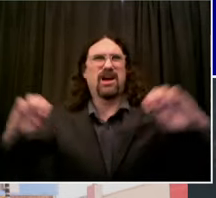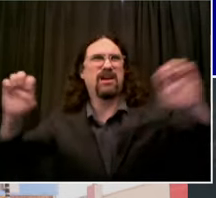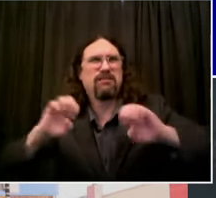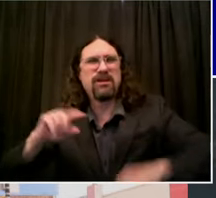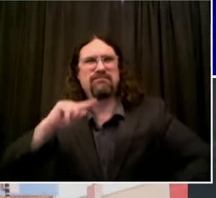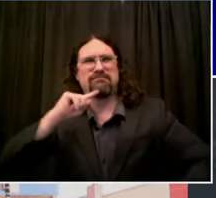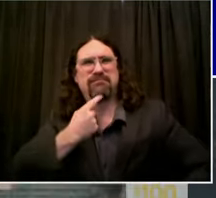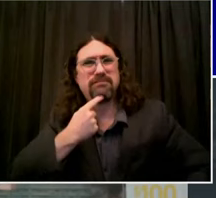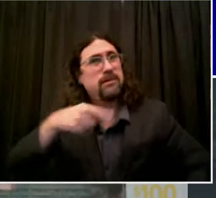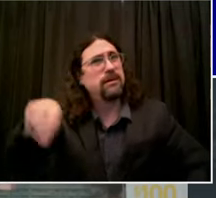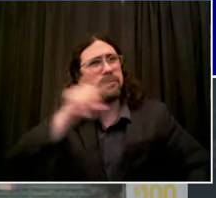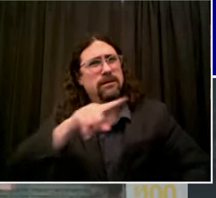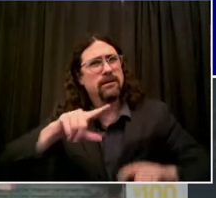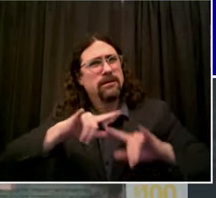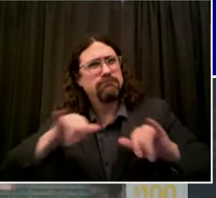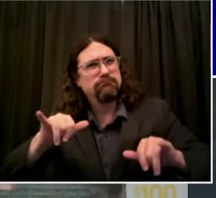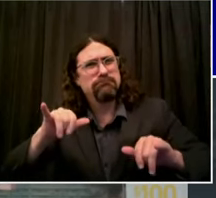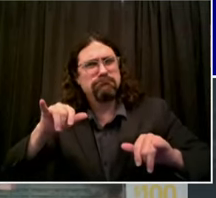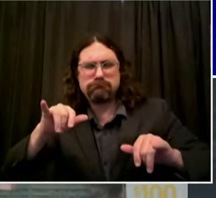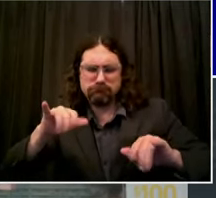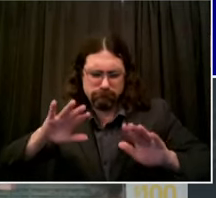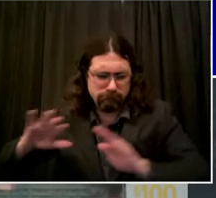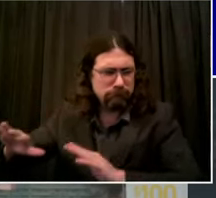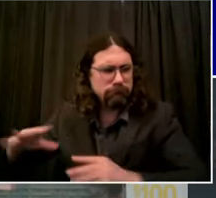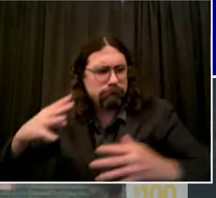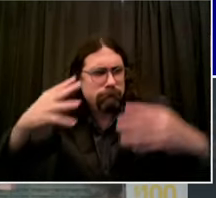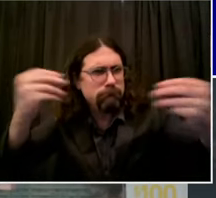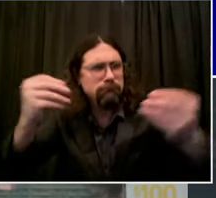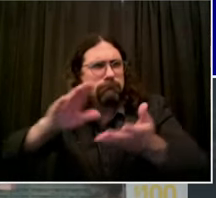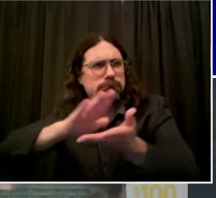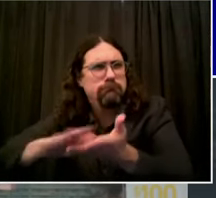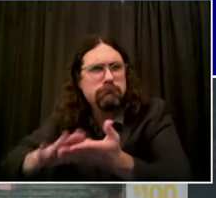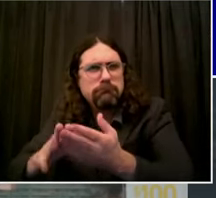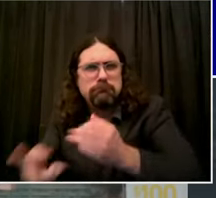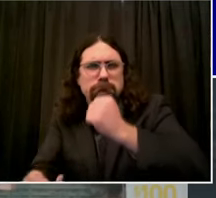it's an example to us all. And then